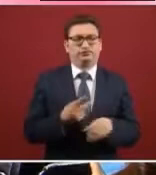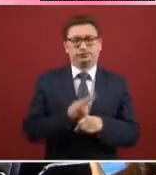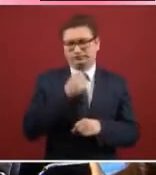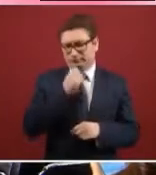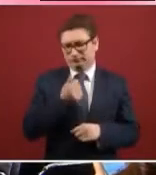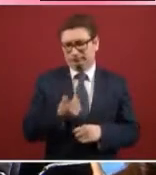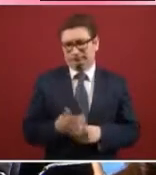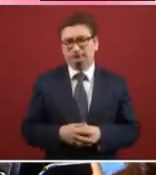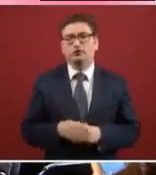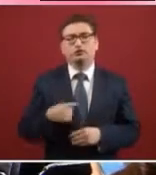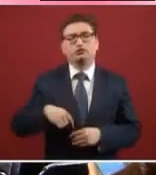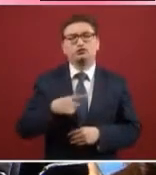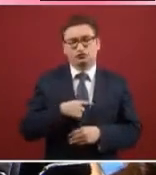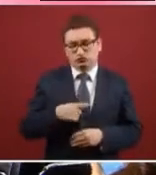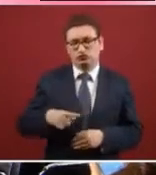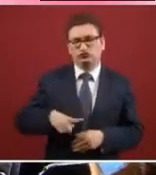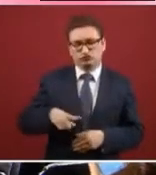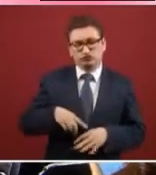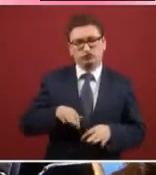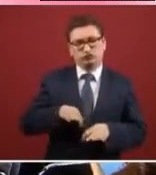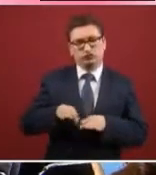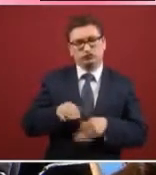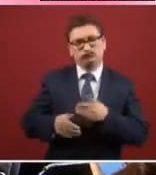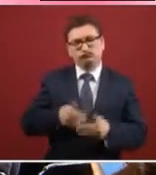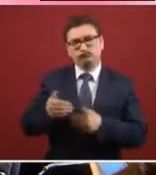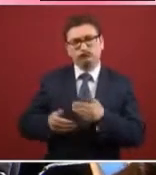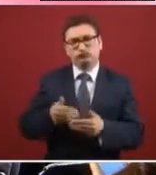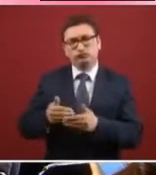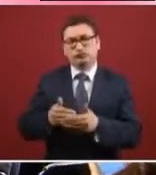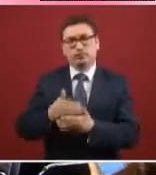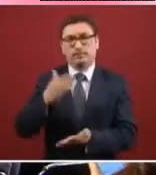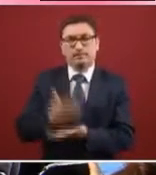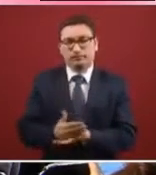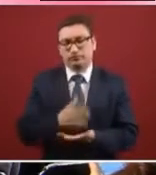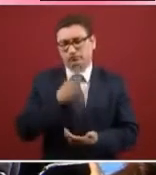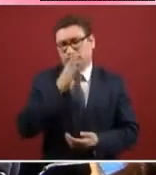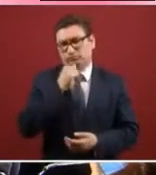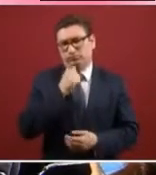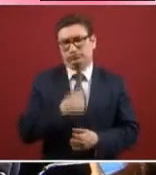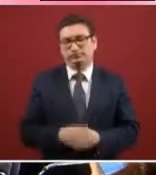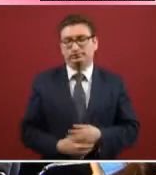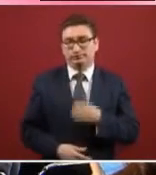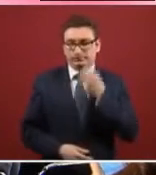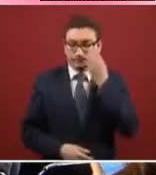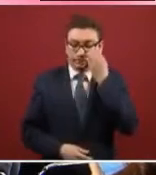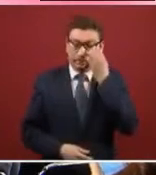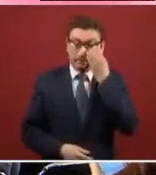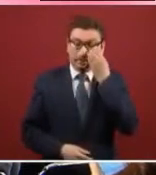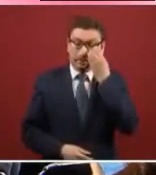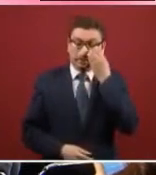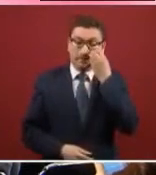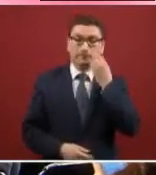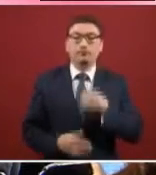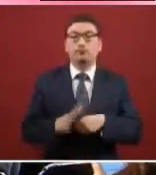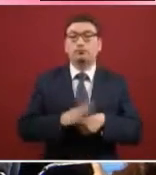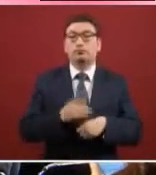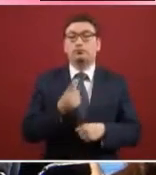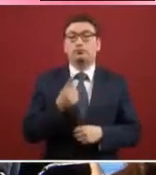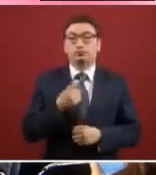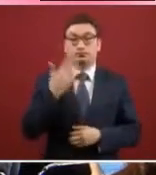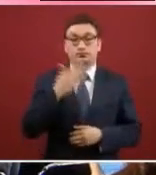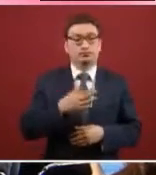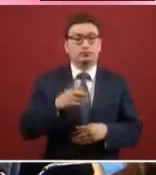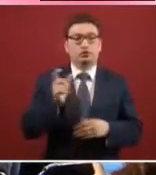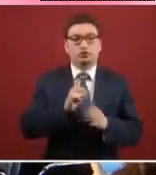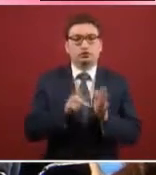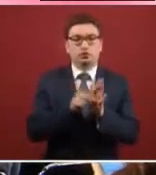no effect. It doesn't stop anything. La transformación. It doesn't stop the transformation. Porque en los mismos medios.